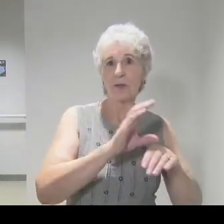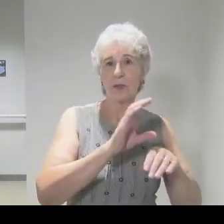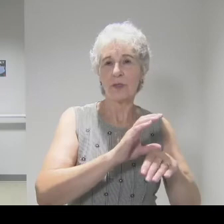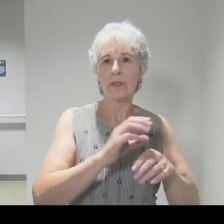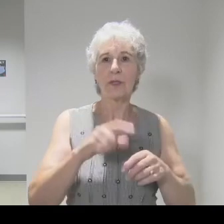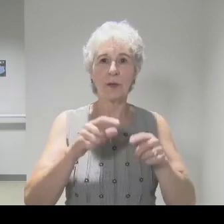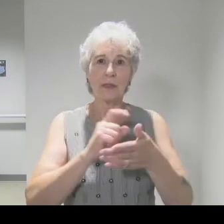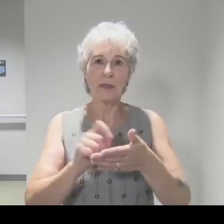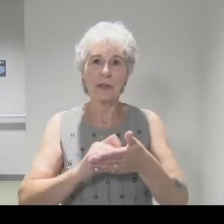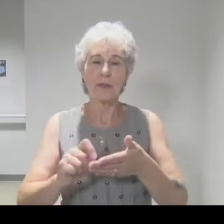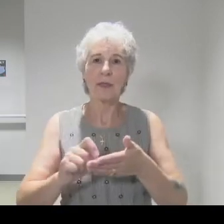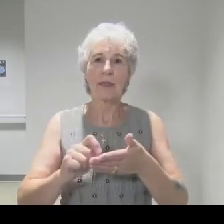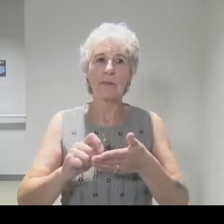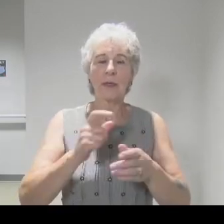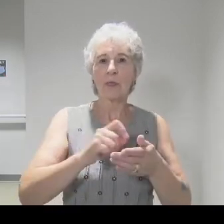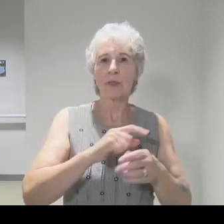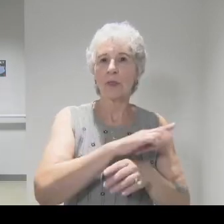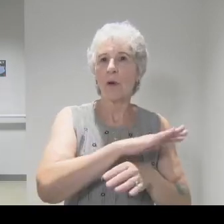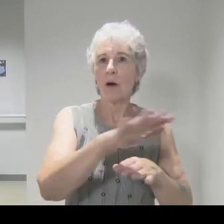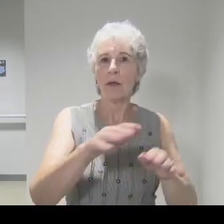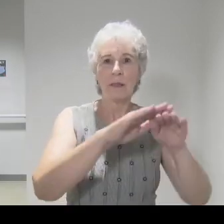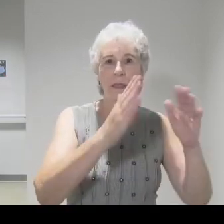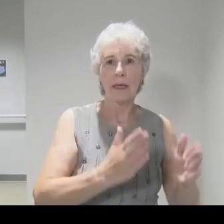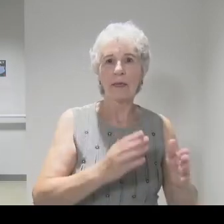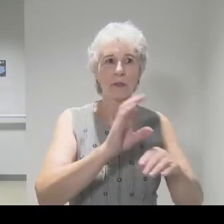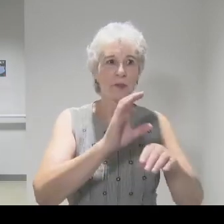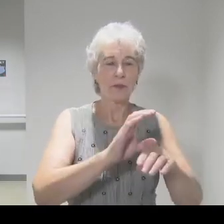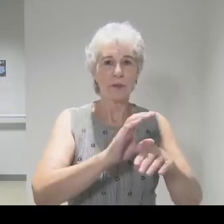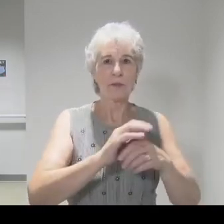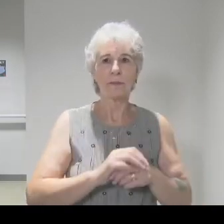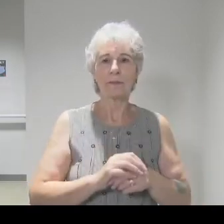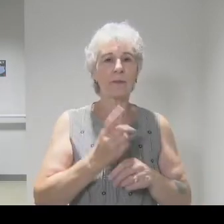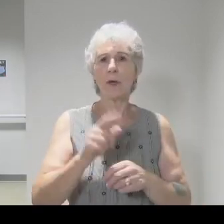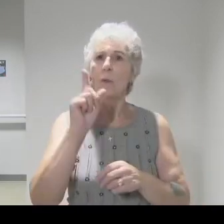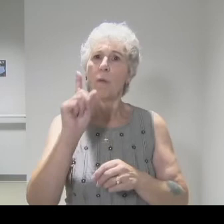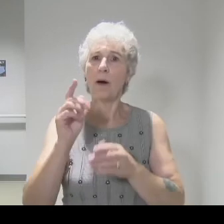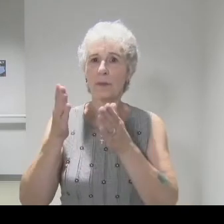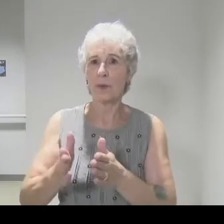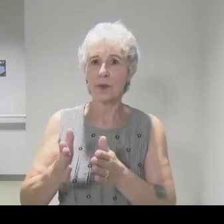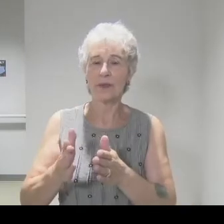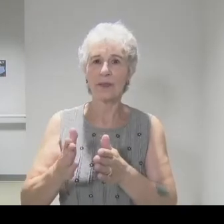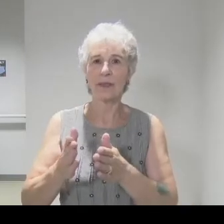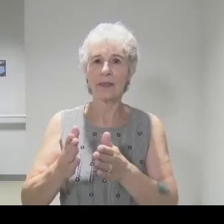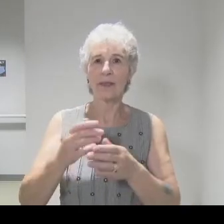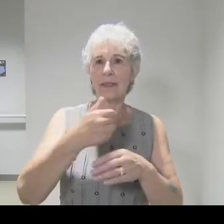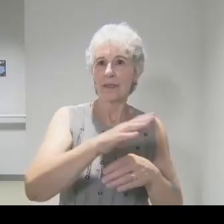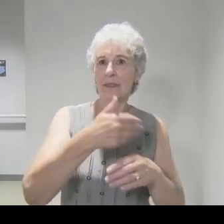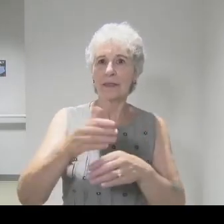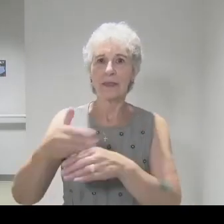letter is written to all these house churches to be circulated. And there was no one particular person that it was sent to. There was no pope.